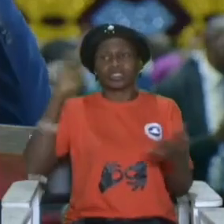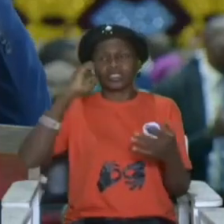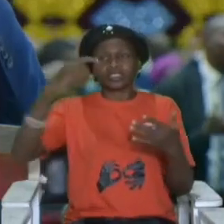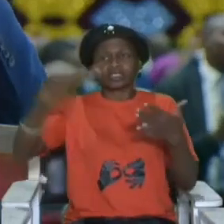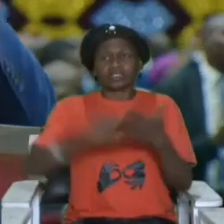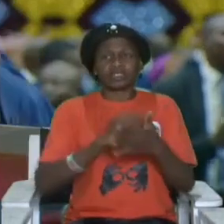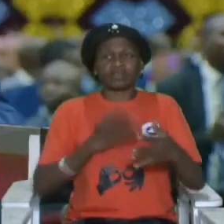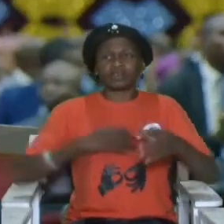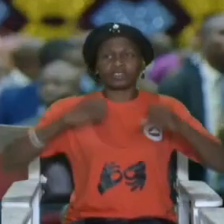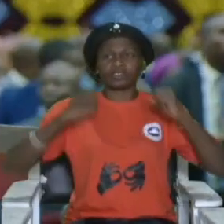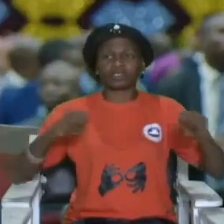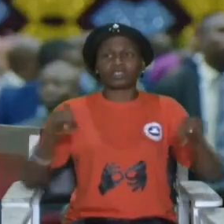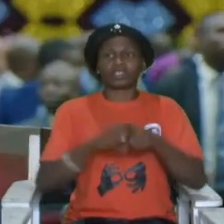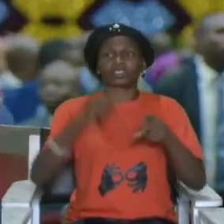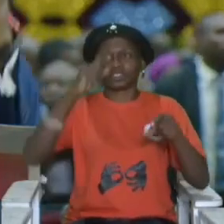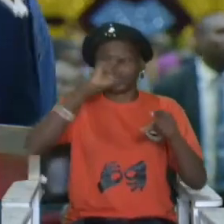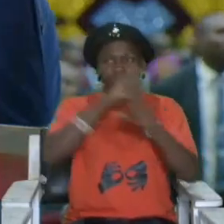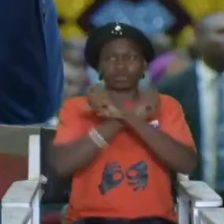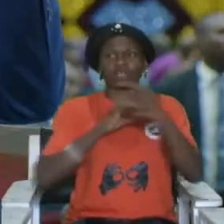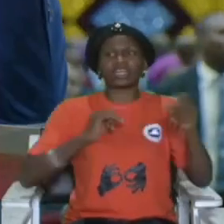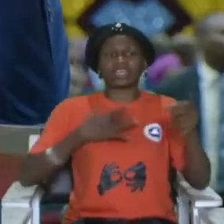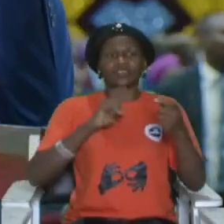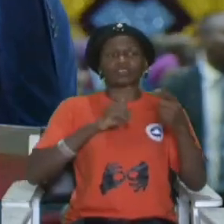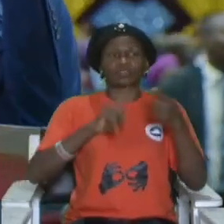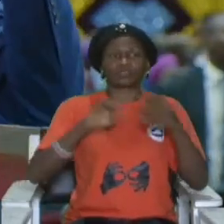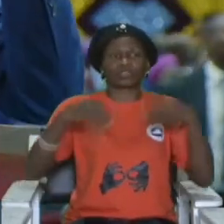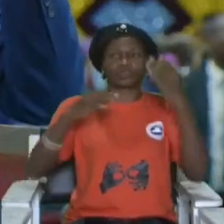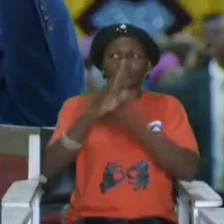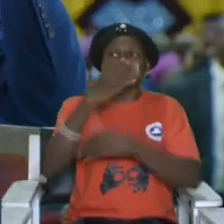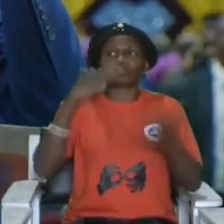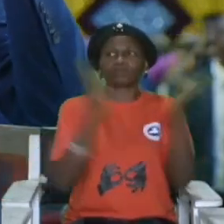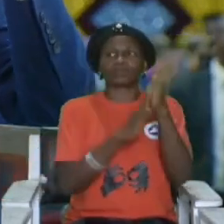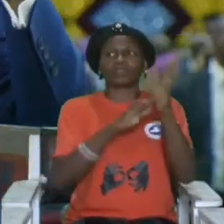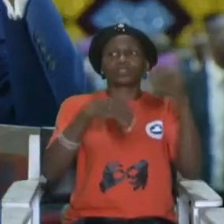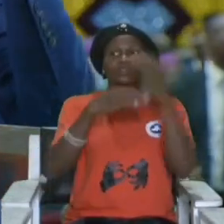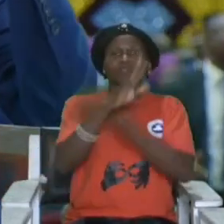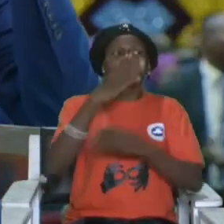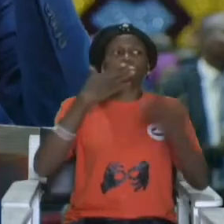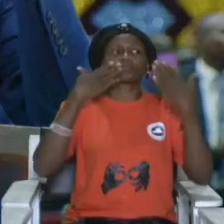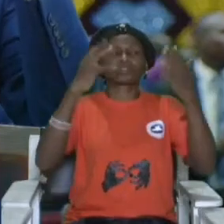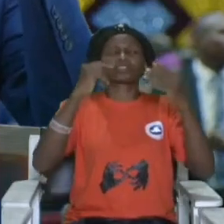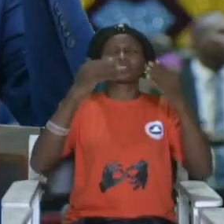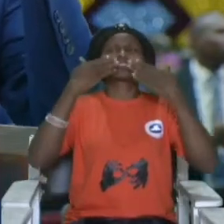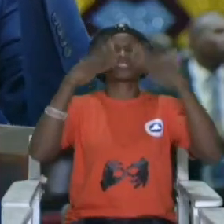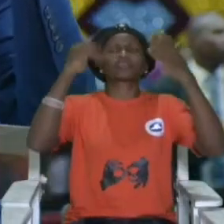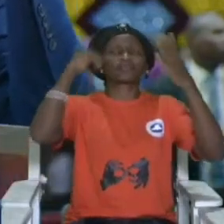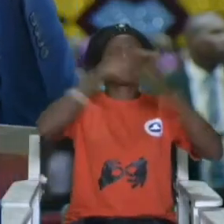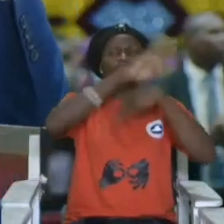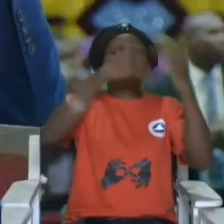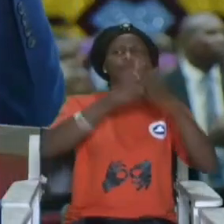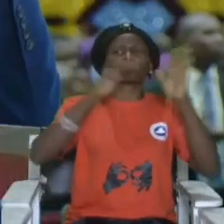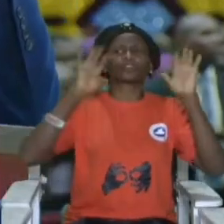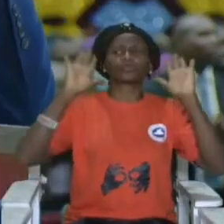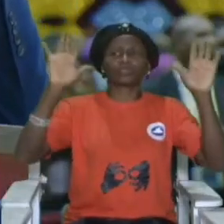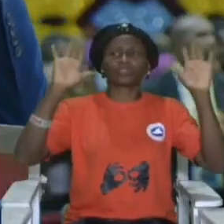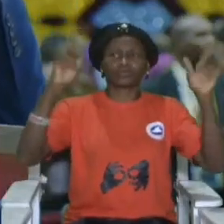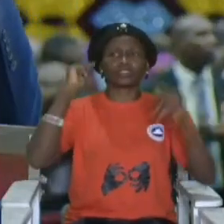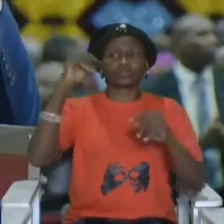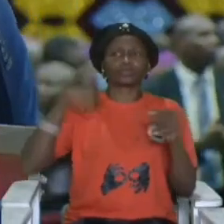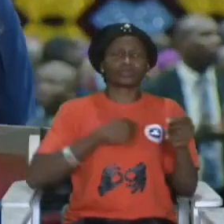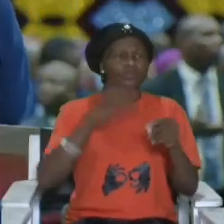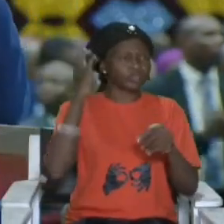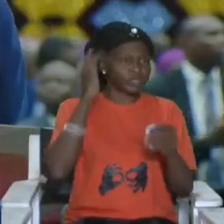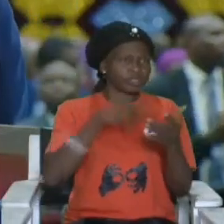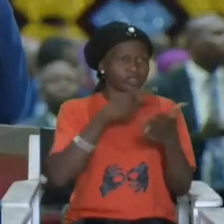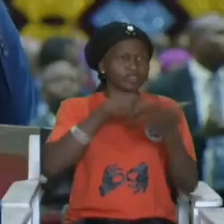our strength like the eagles. I'd like us to give God praise. Let's give God thanks. Let's thank him for all the wonderful testimonies we've heard tonight.